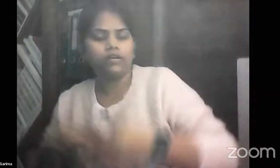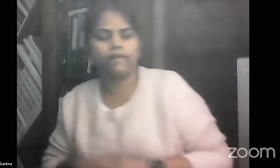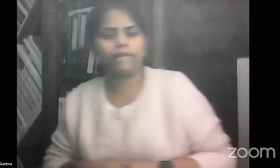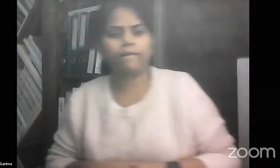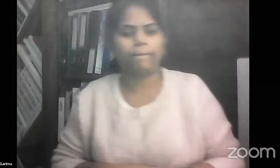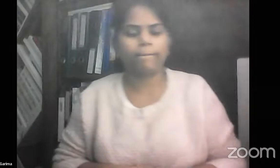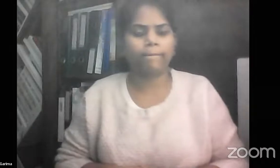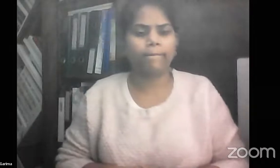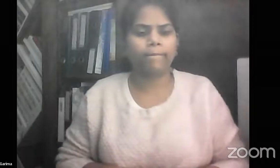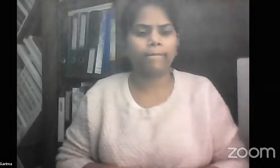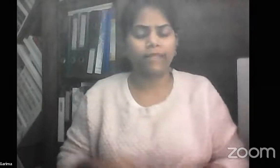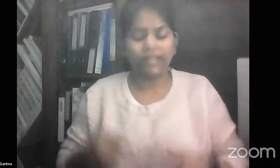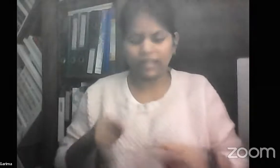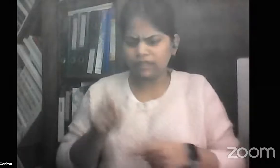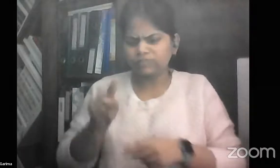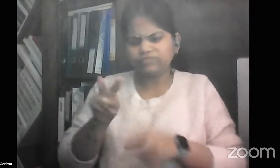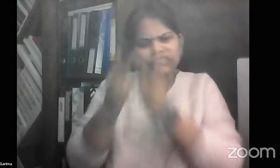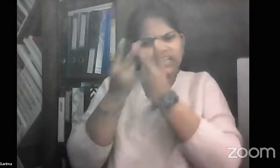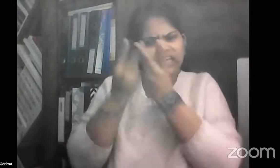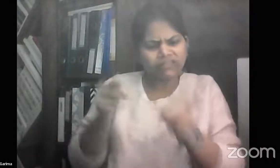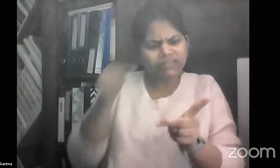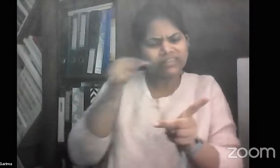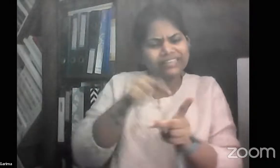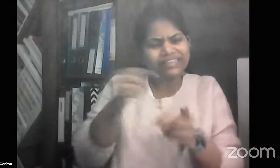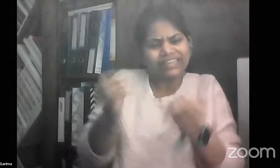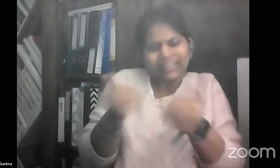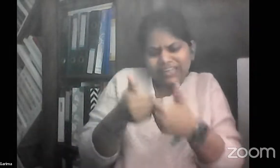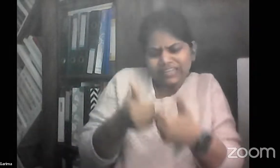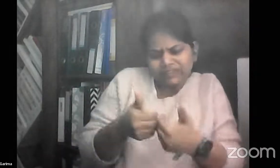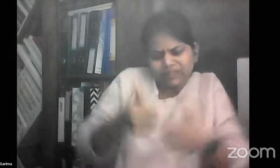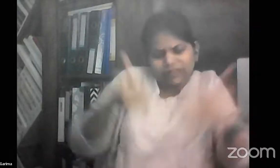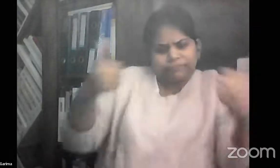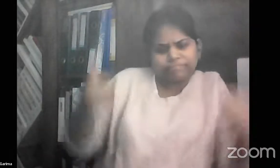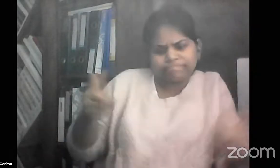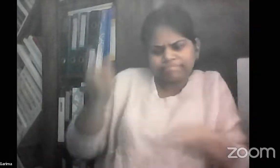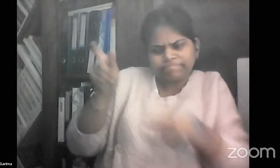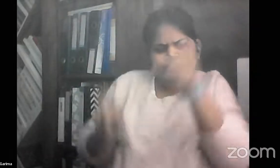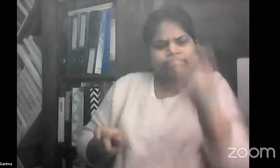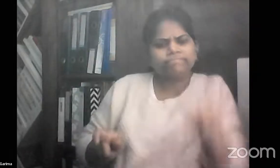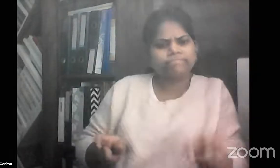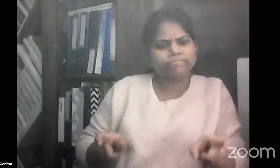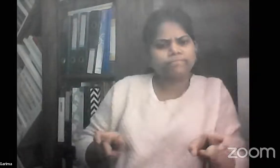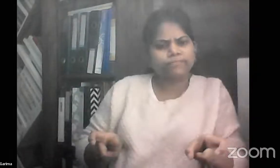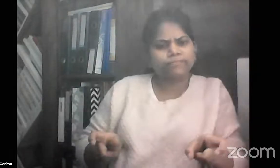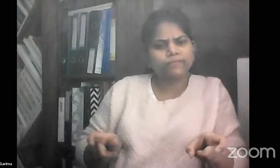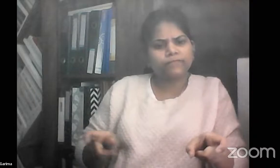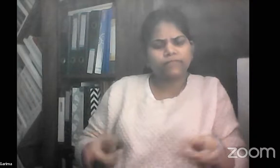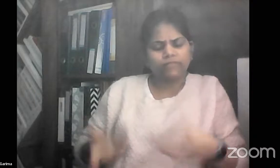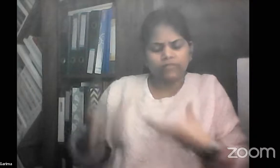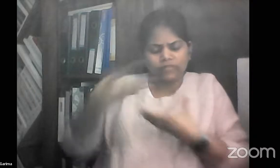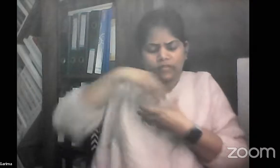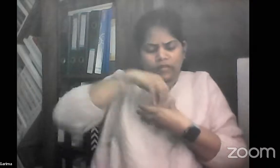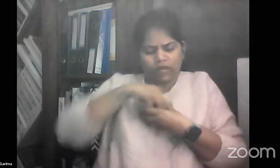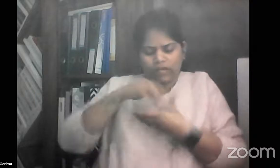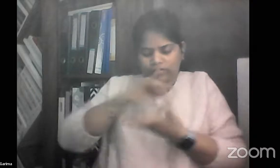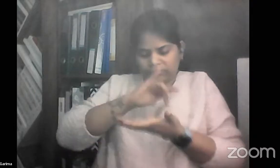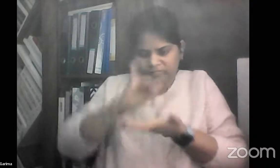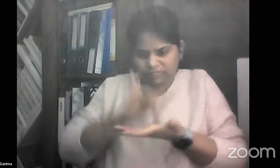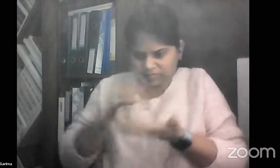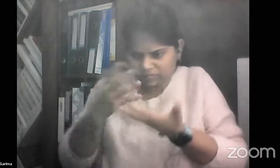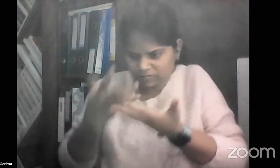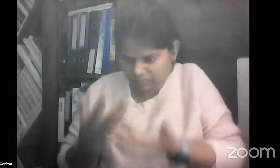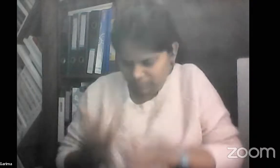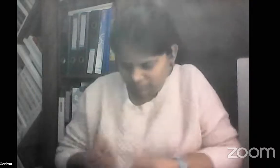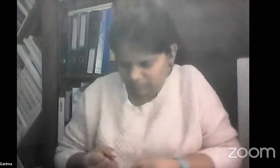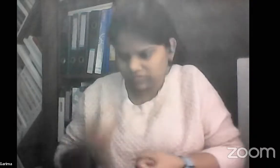that segregates. The normative becomes the master and acquires the center. It assumes and